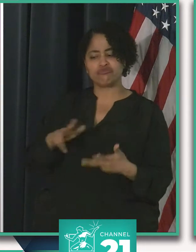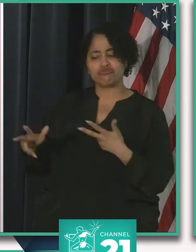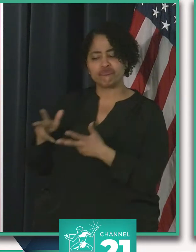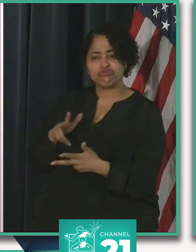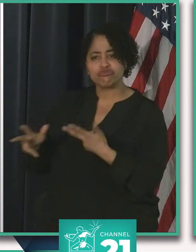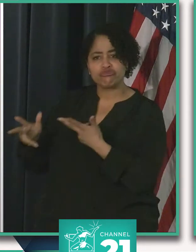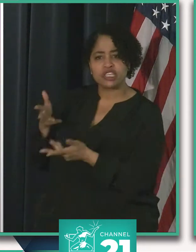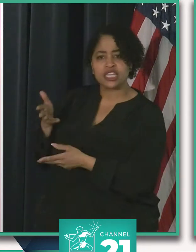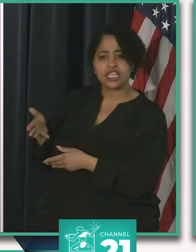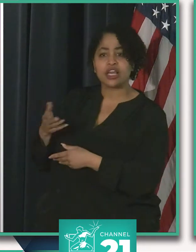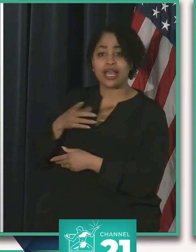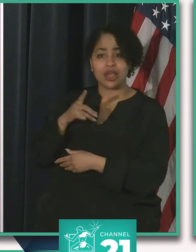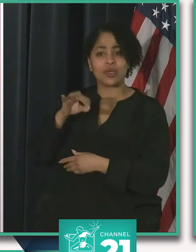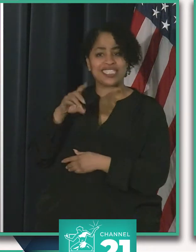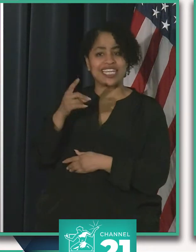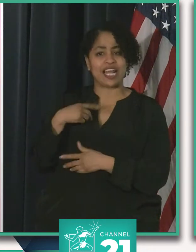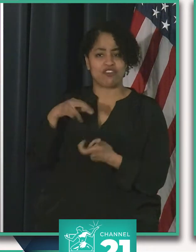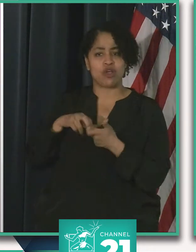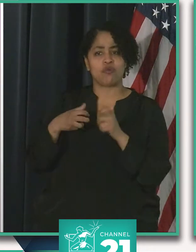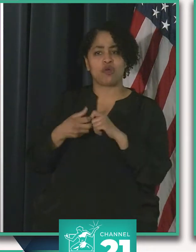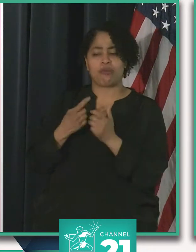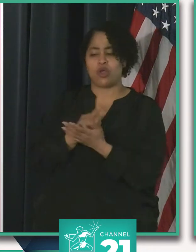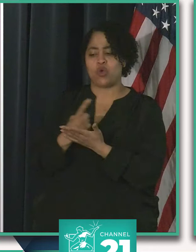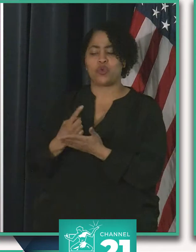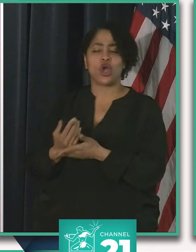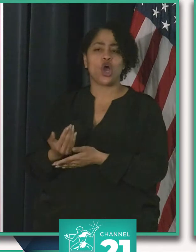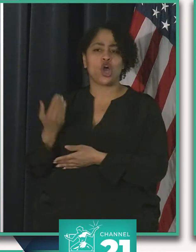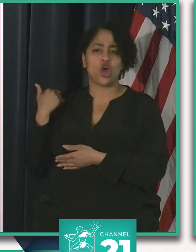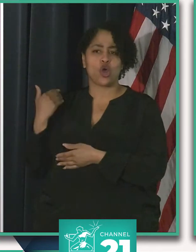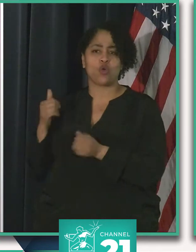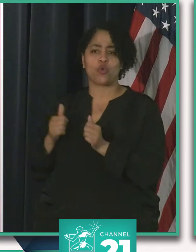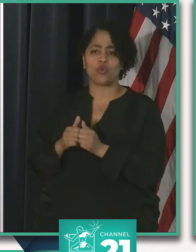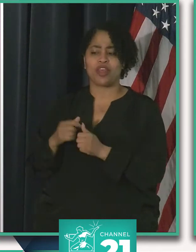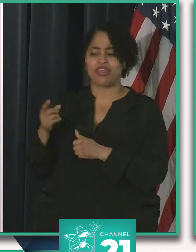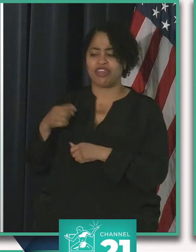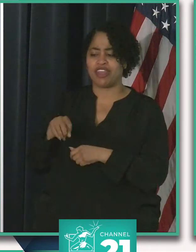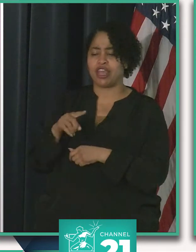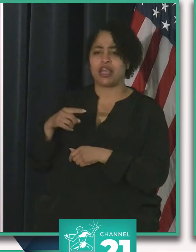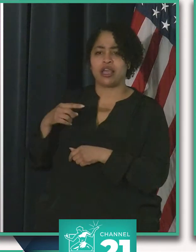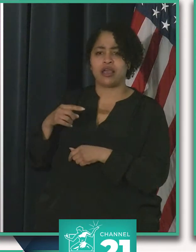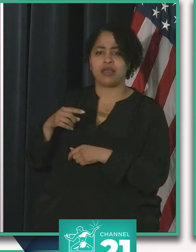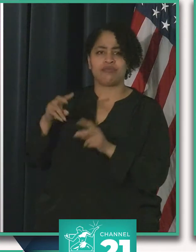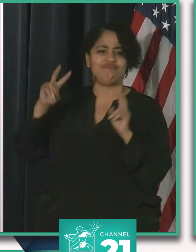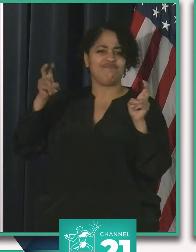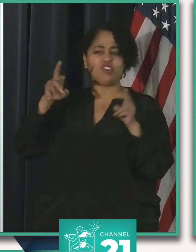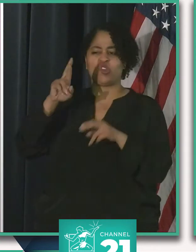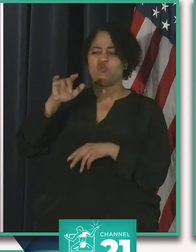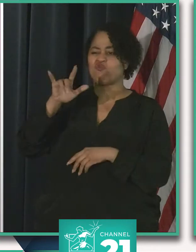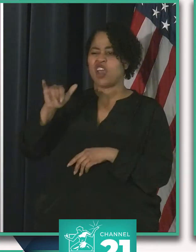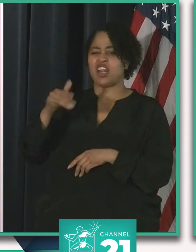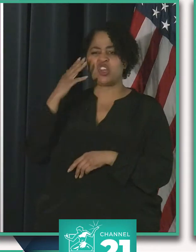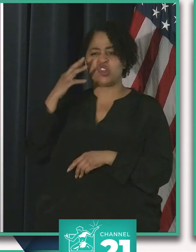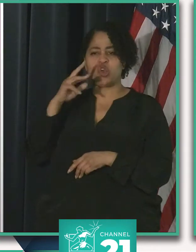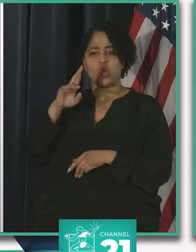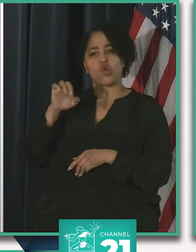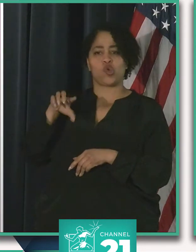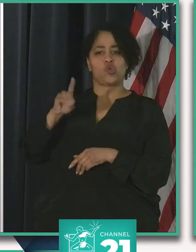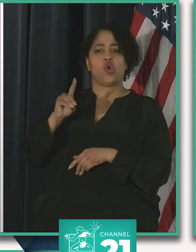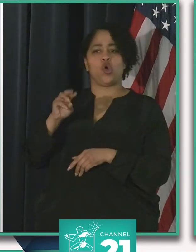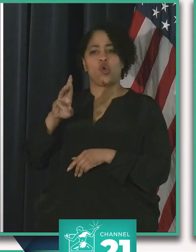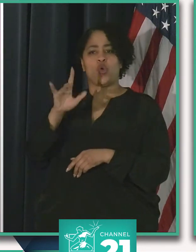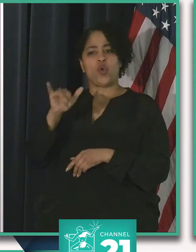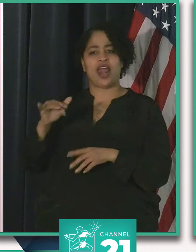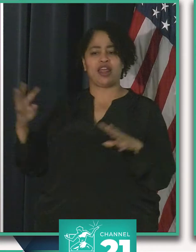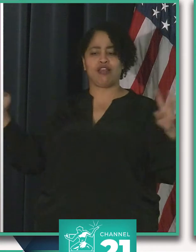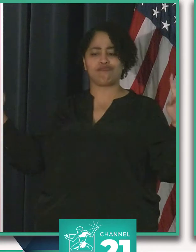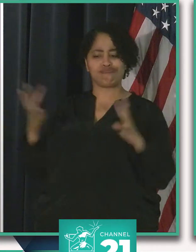And there was a problem just about a week ago with them holding a rally, you know, one of those road rallies that they do.